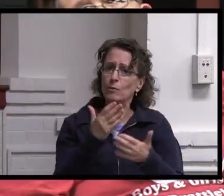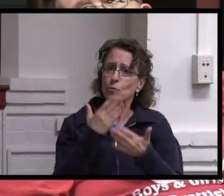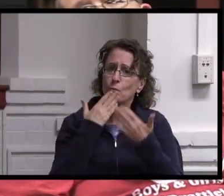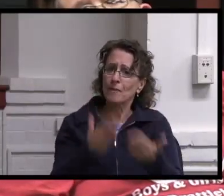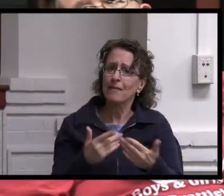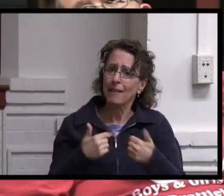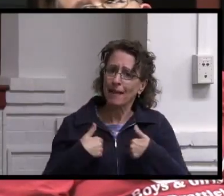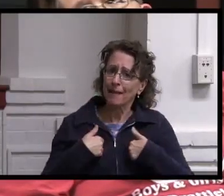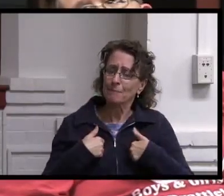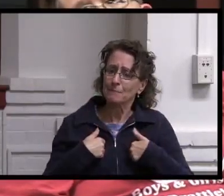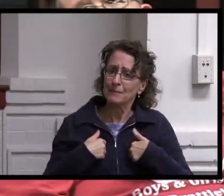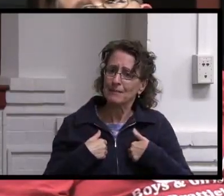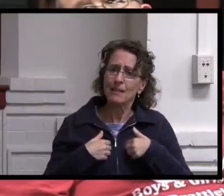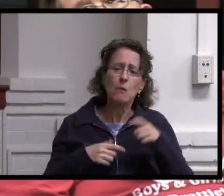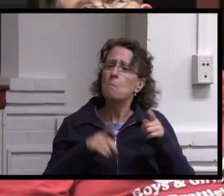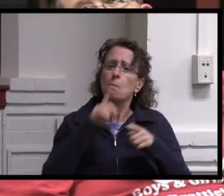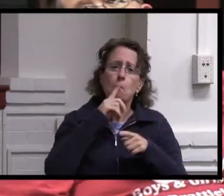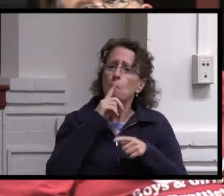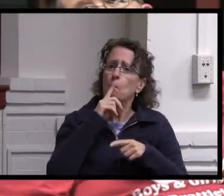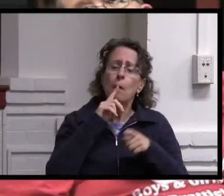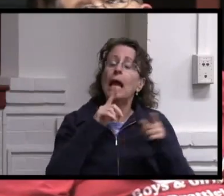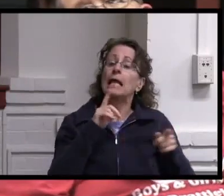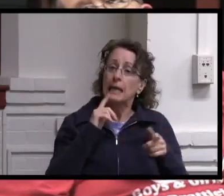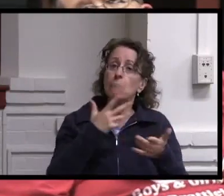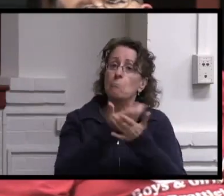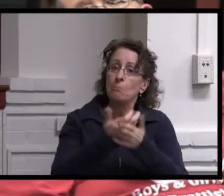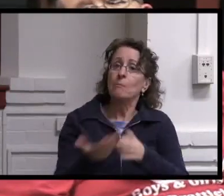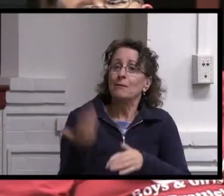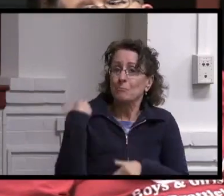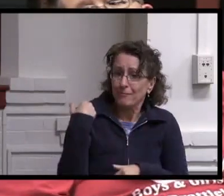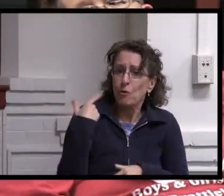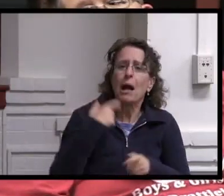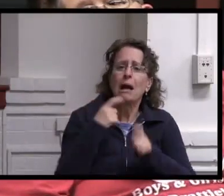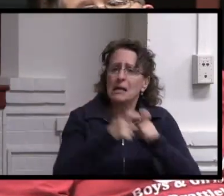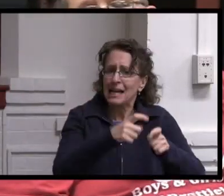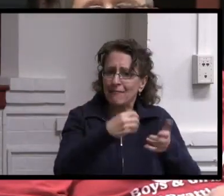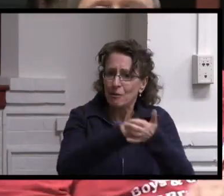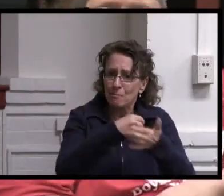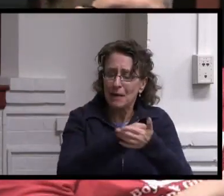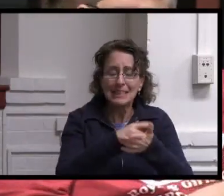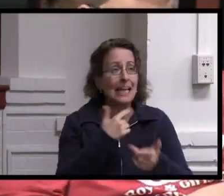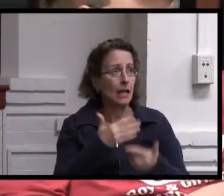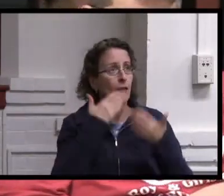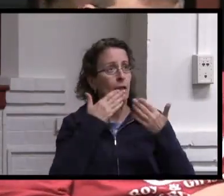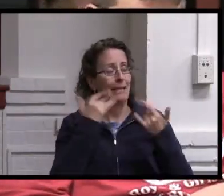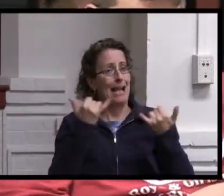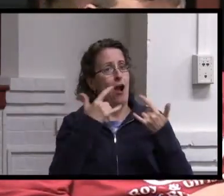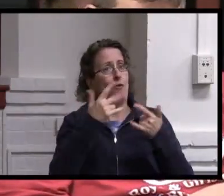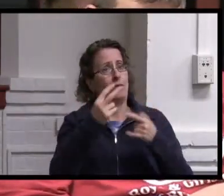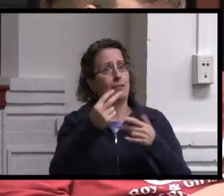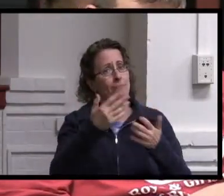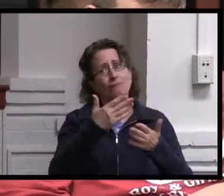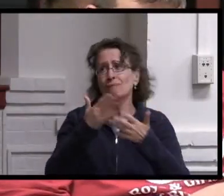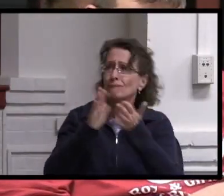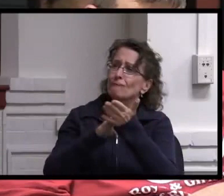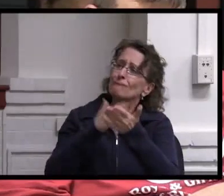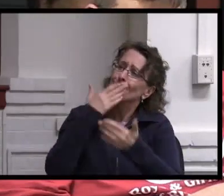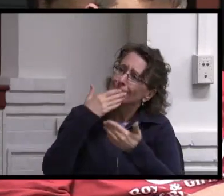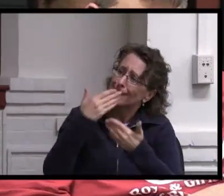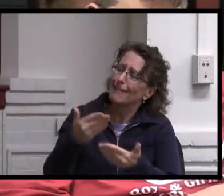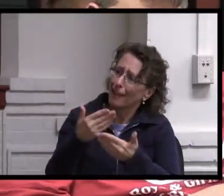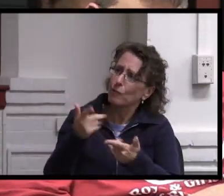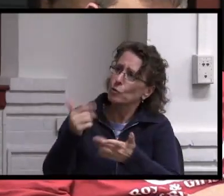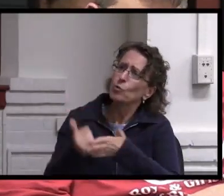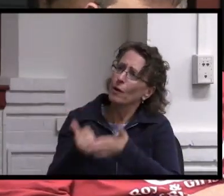thanking me for the panhandling that he had done in the past. So it's an issue which